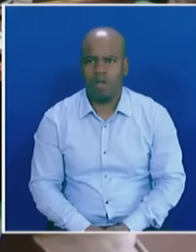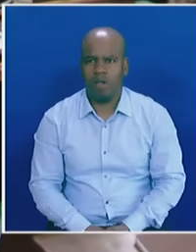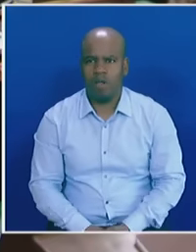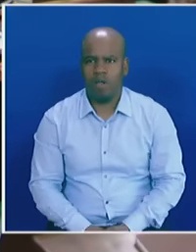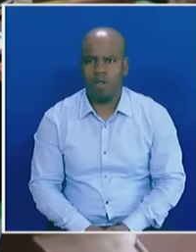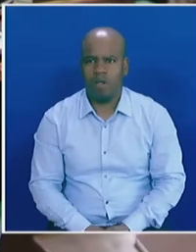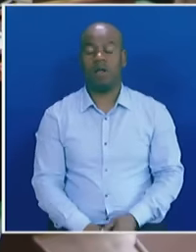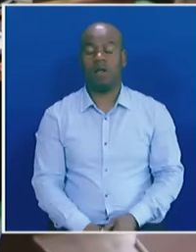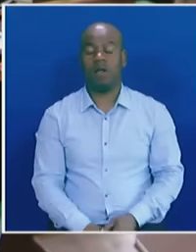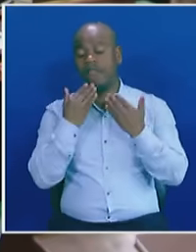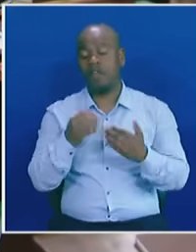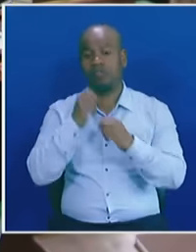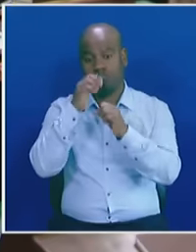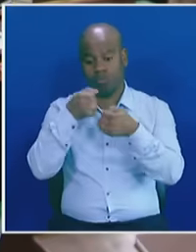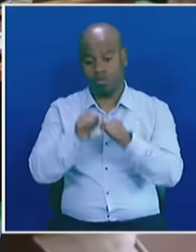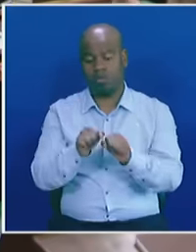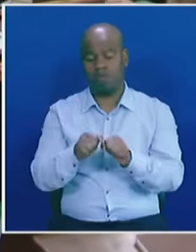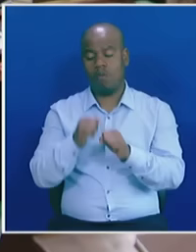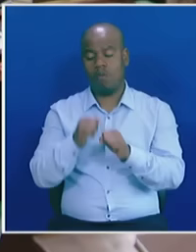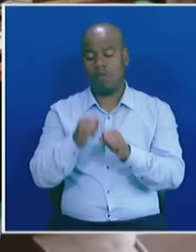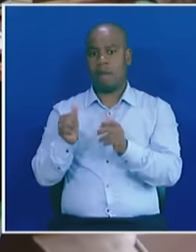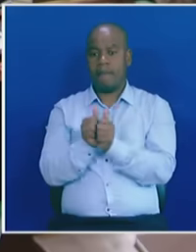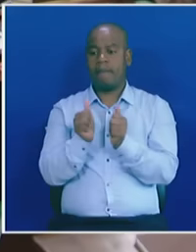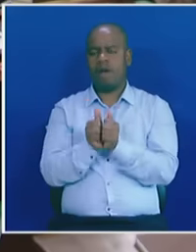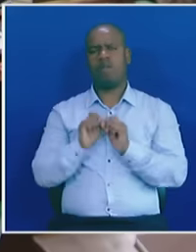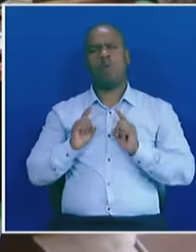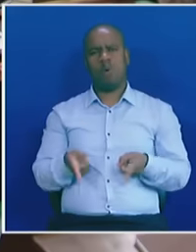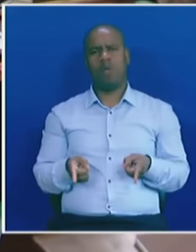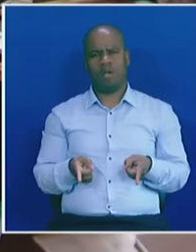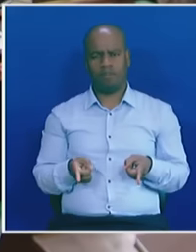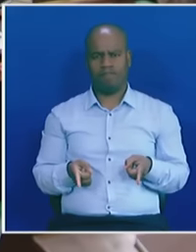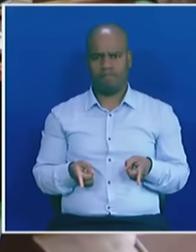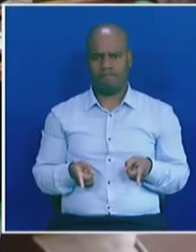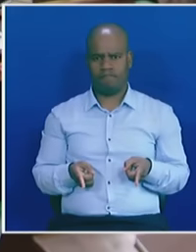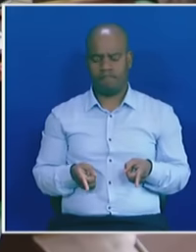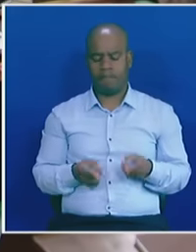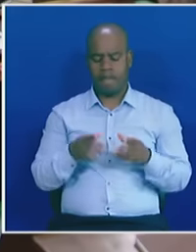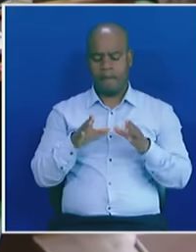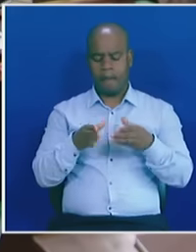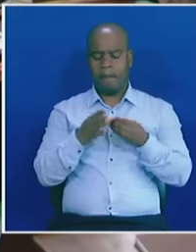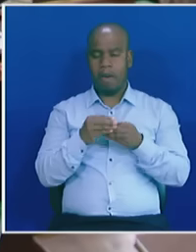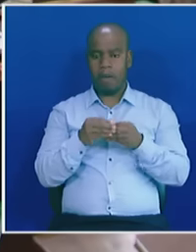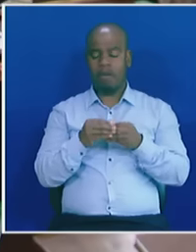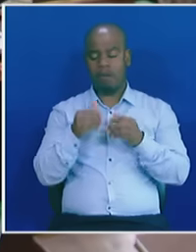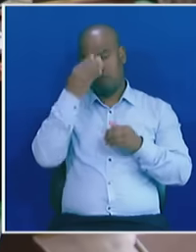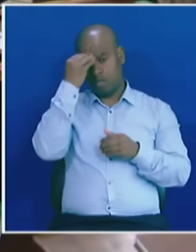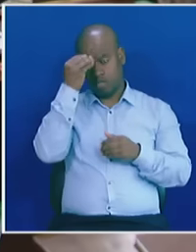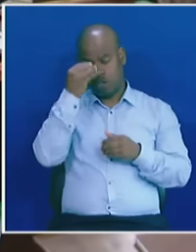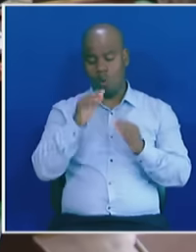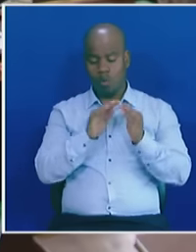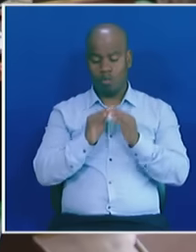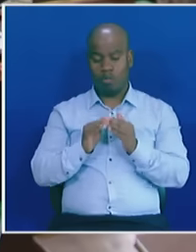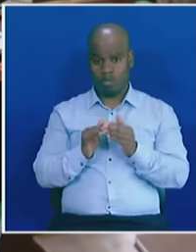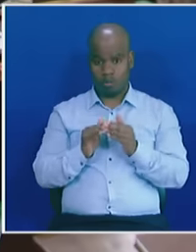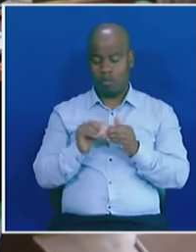Order. Thank you, Chairperson. Honorable Members of members, Parliament, order. Members of the intelligence community. Minister, Honorable